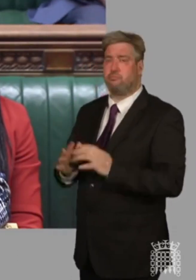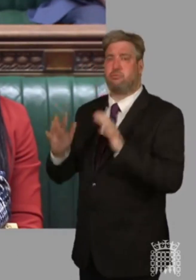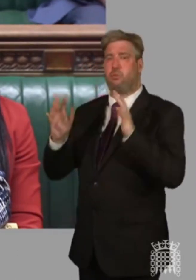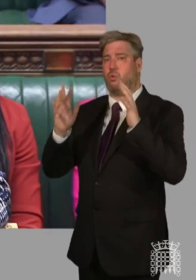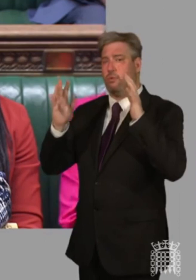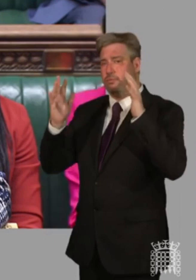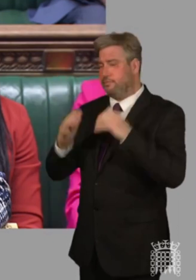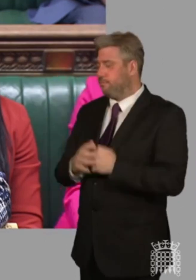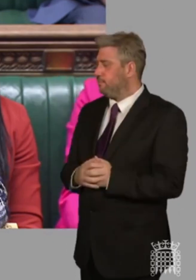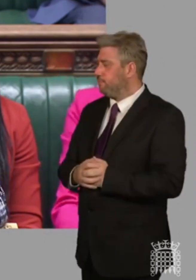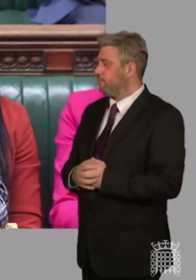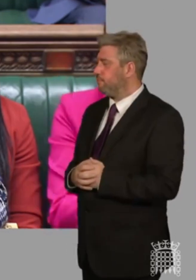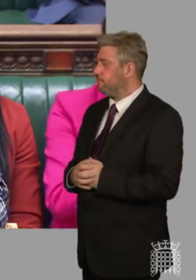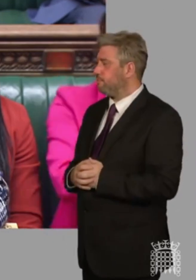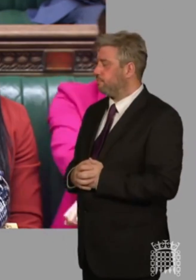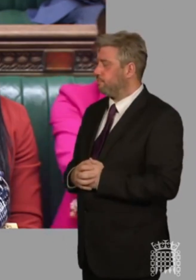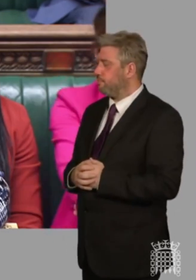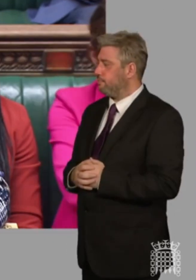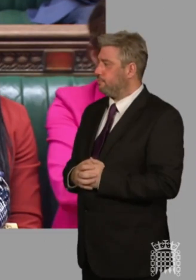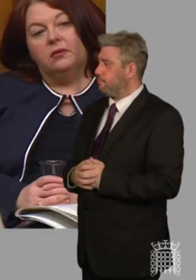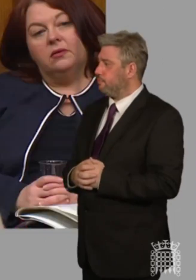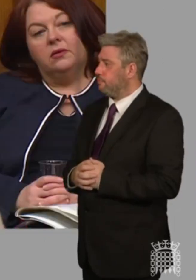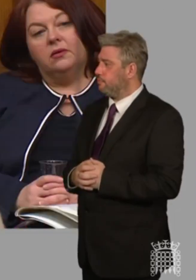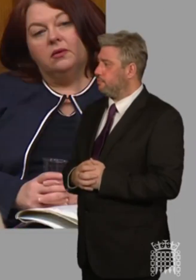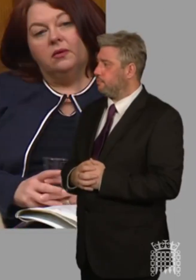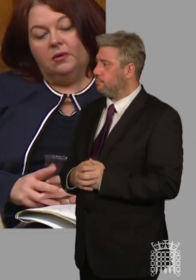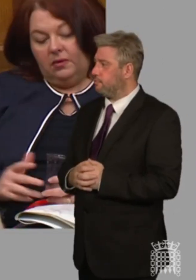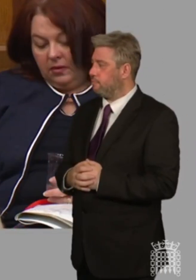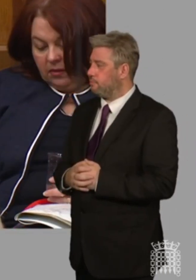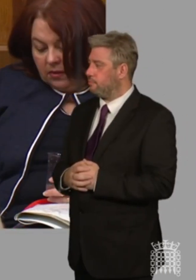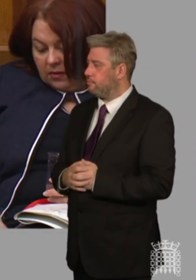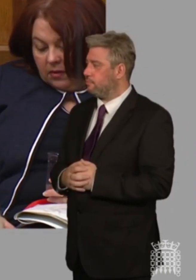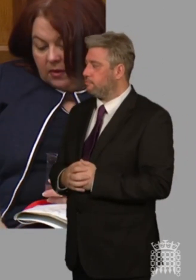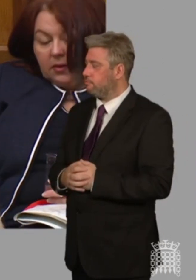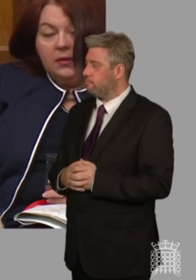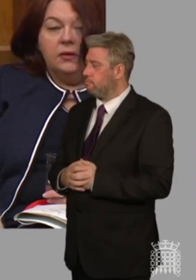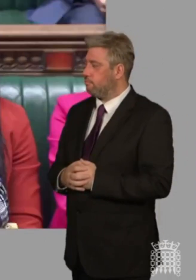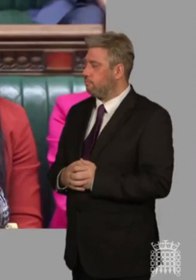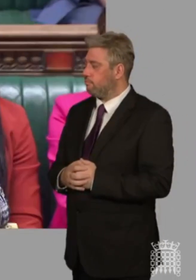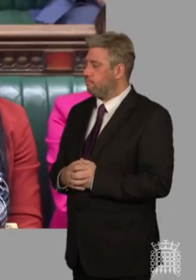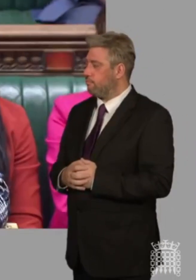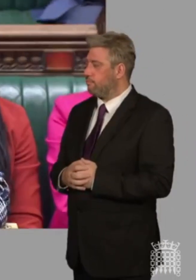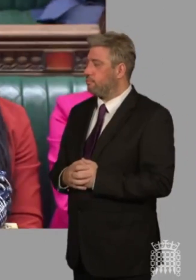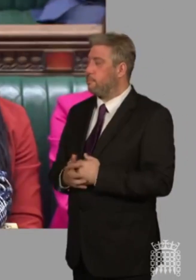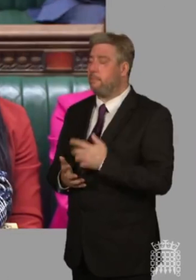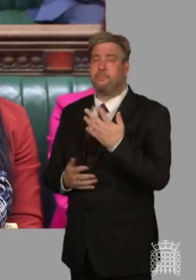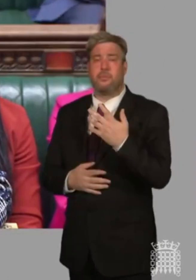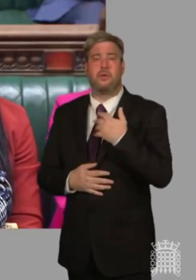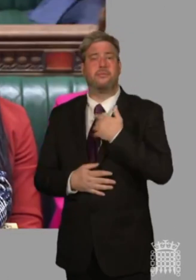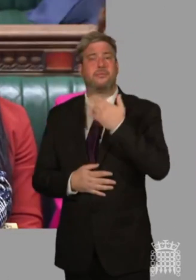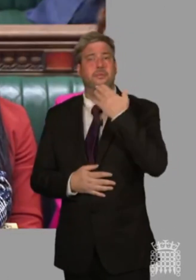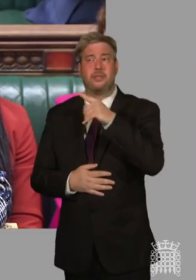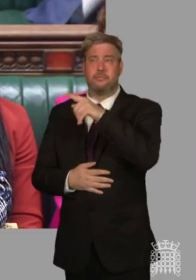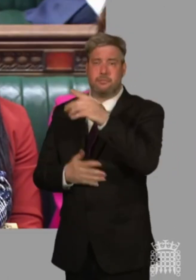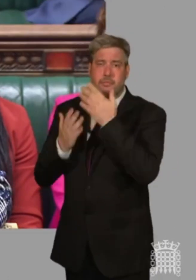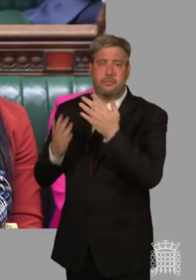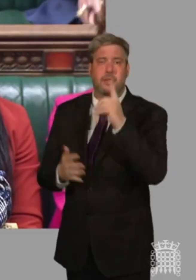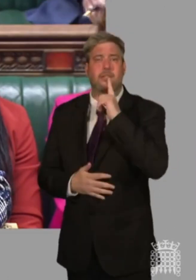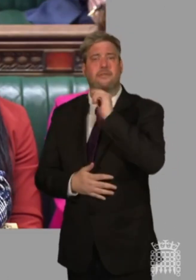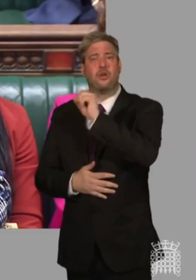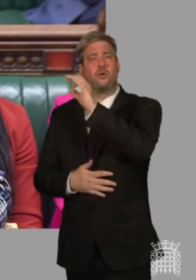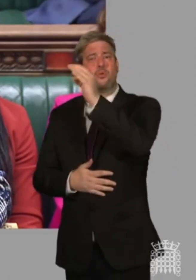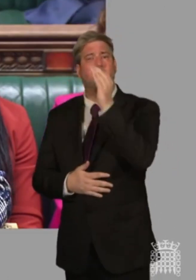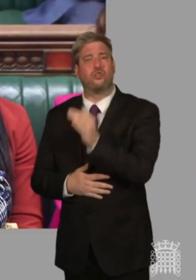look at the options around redress specifically for sodium valproate, but also for those affected by mesh. It's only been published today. We will look at